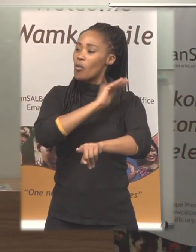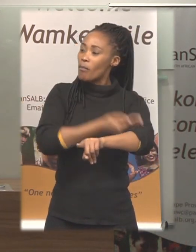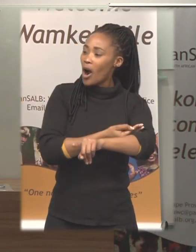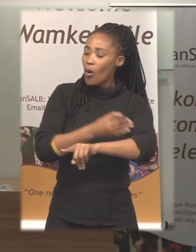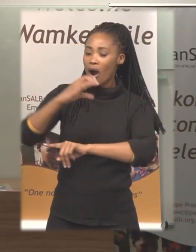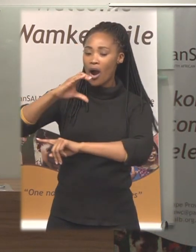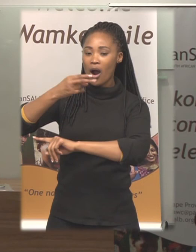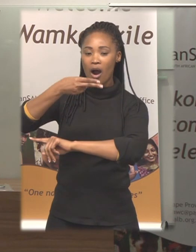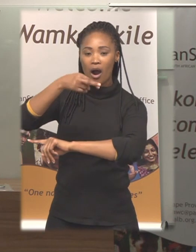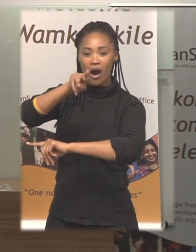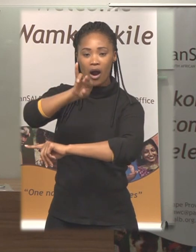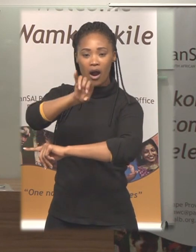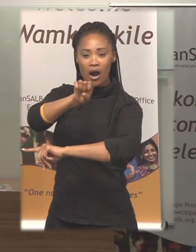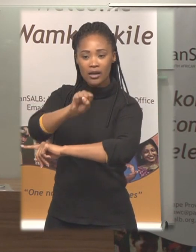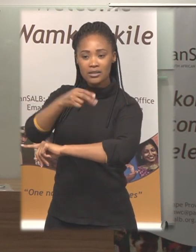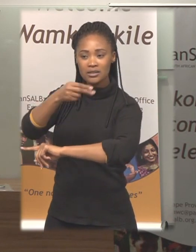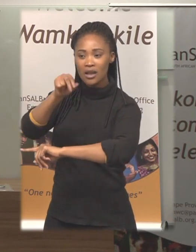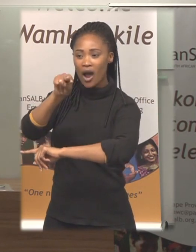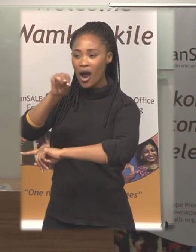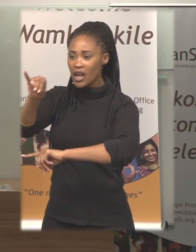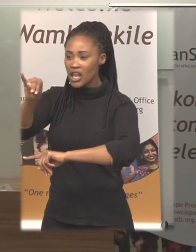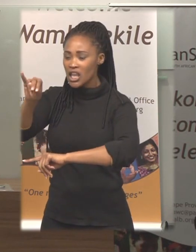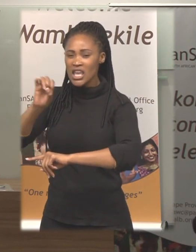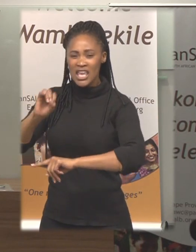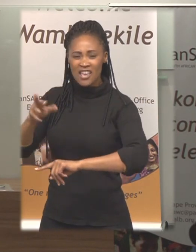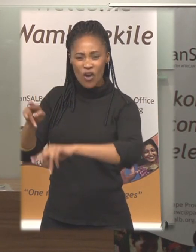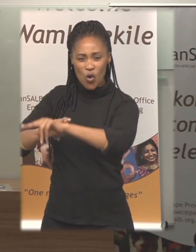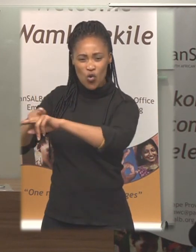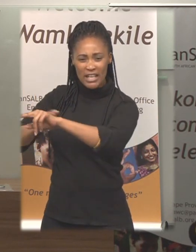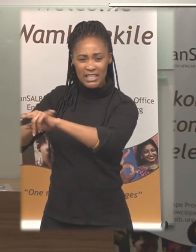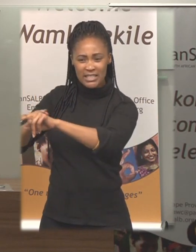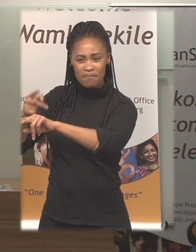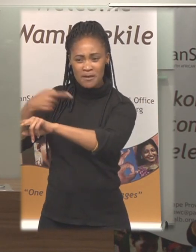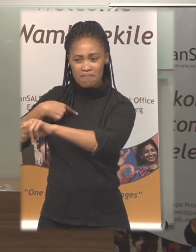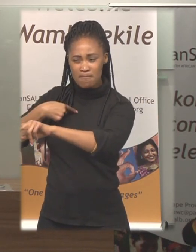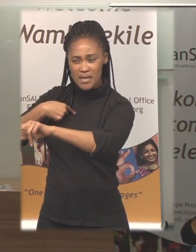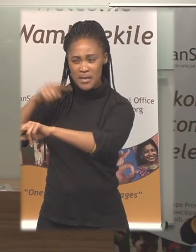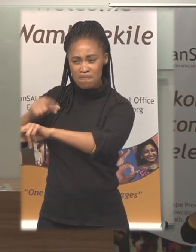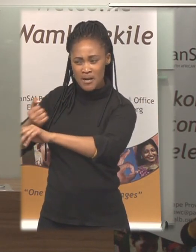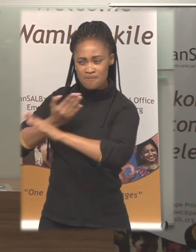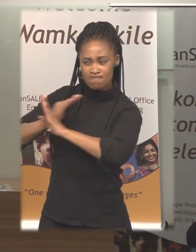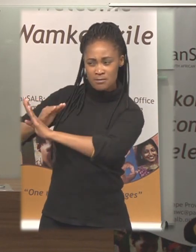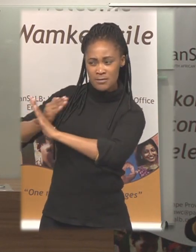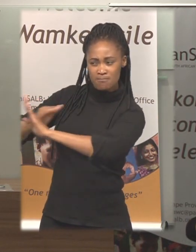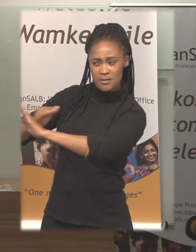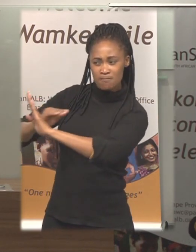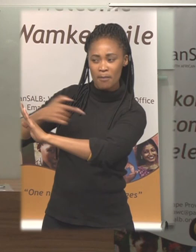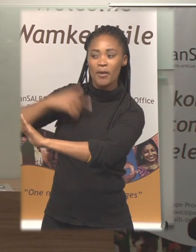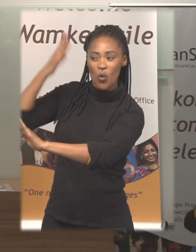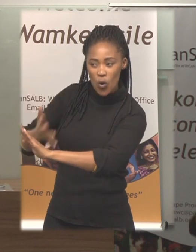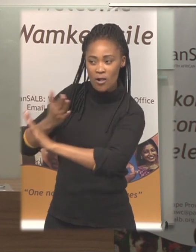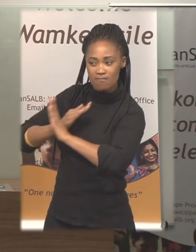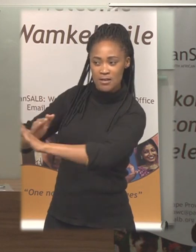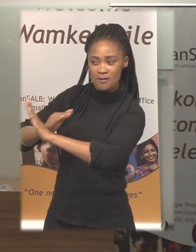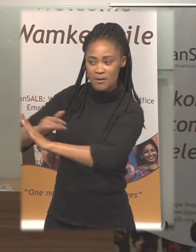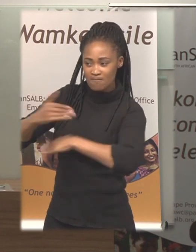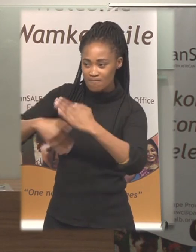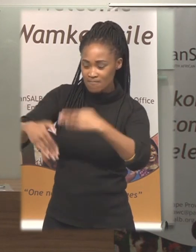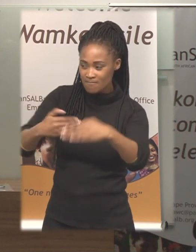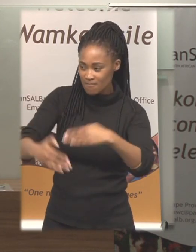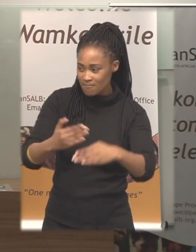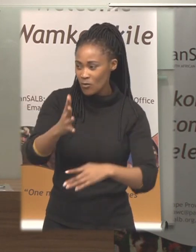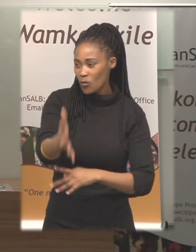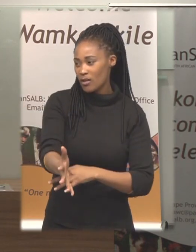race that I must run, I am determined and devoted to run the race. And I think we can